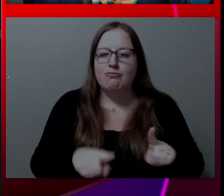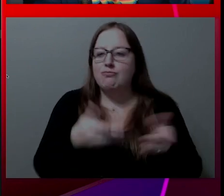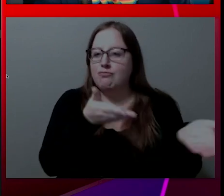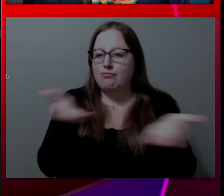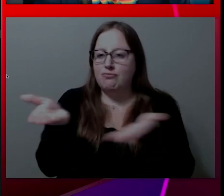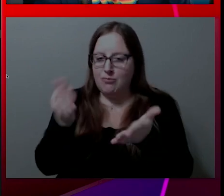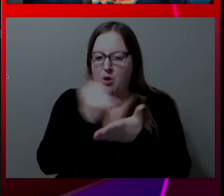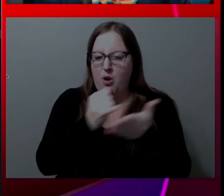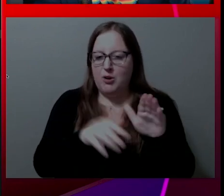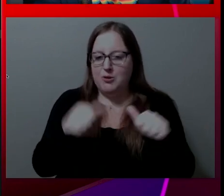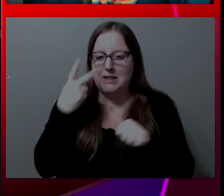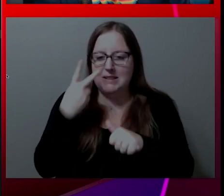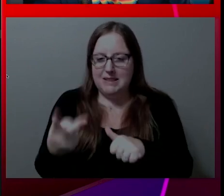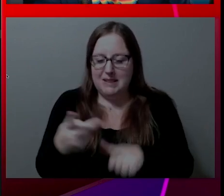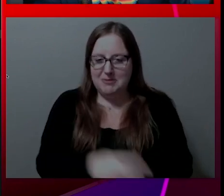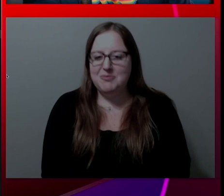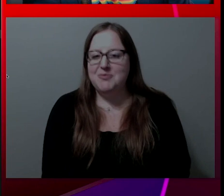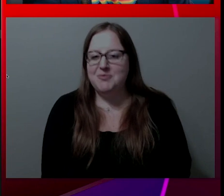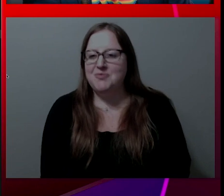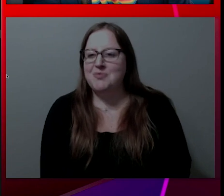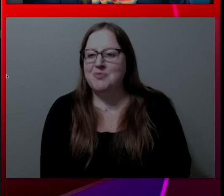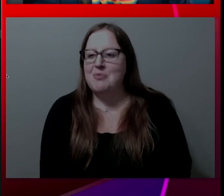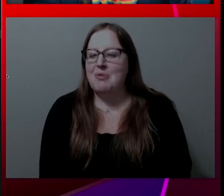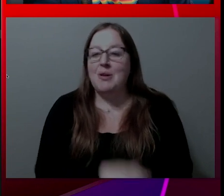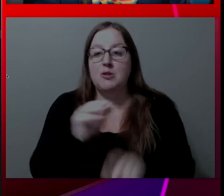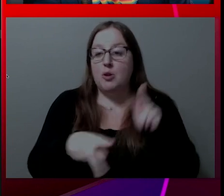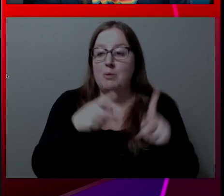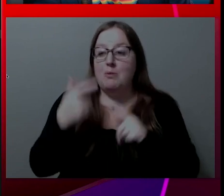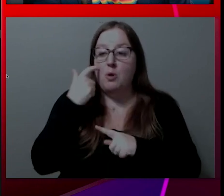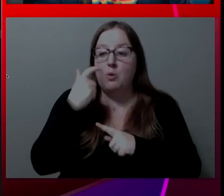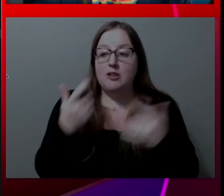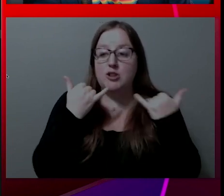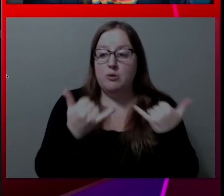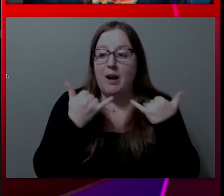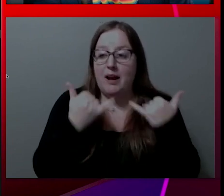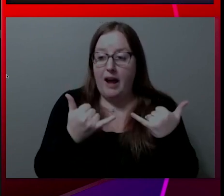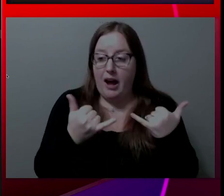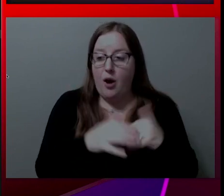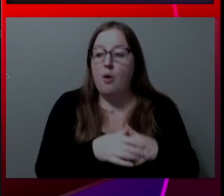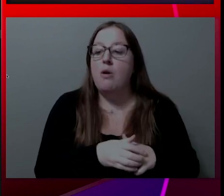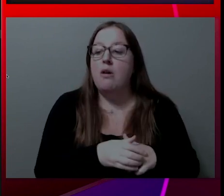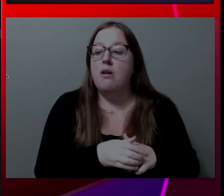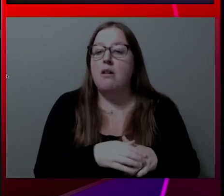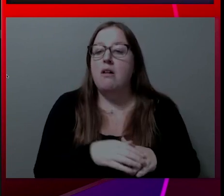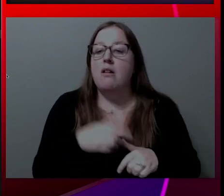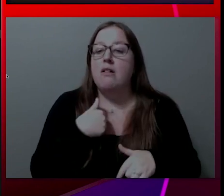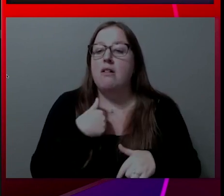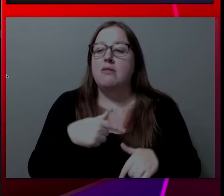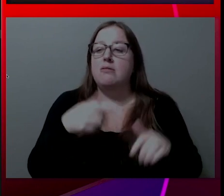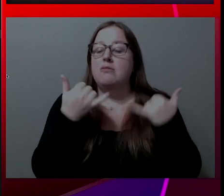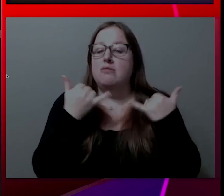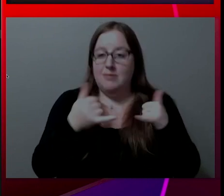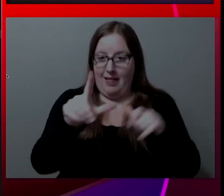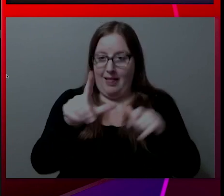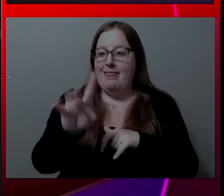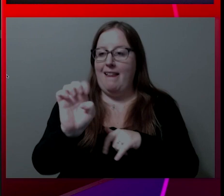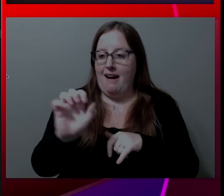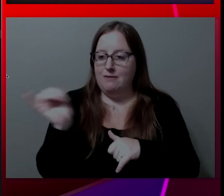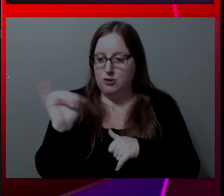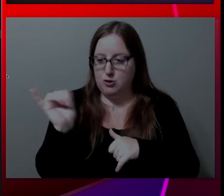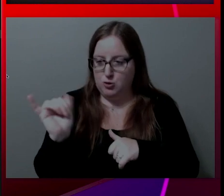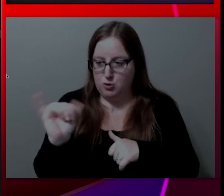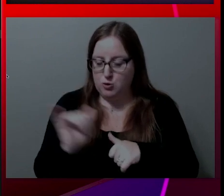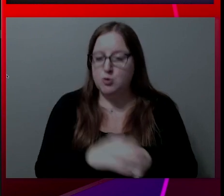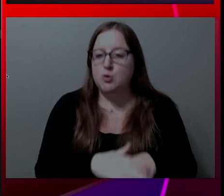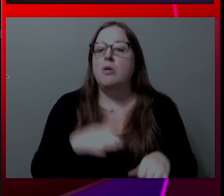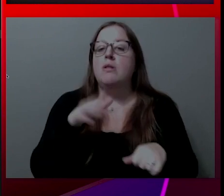Yeah. Okay, so if folks watching right now go to dream.ai, they can try this out Live, yeah. also. They can put in their own phrase